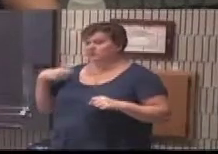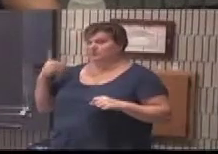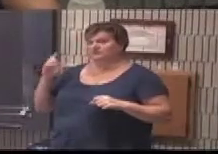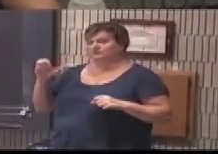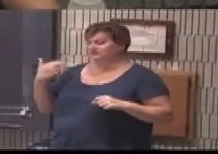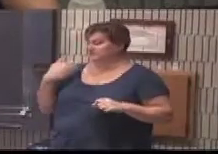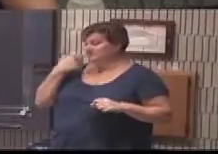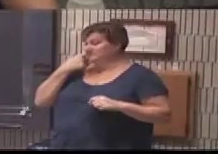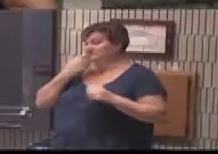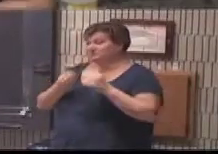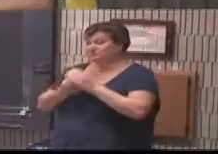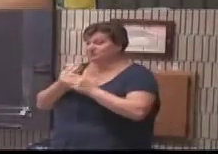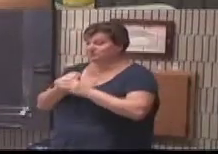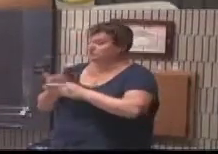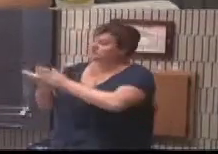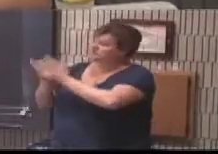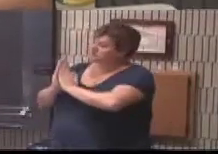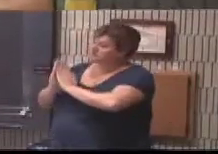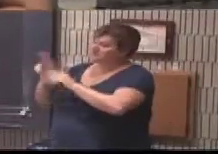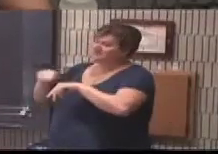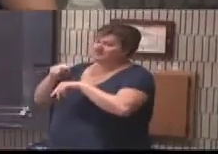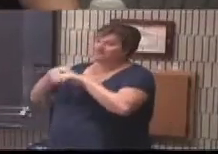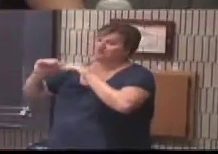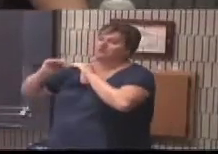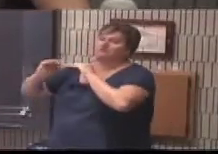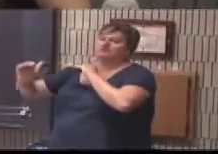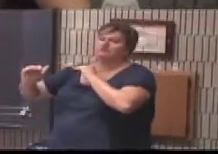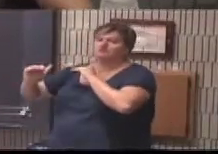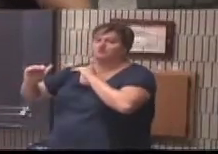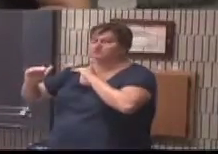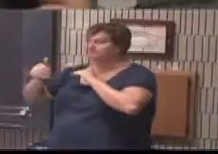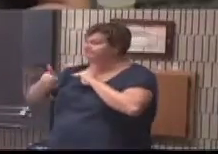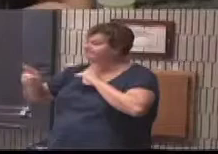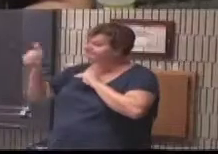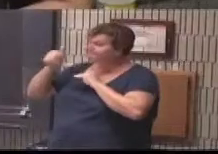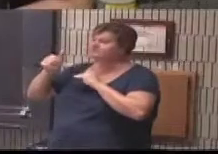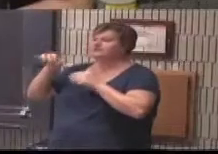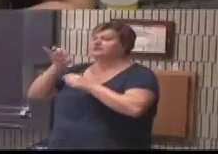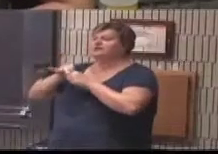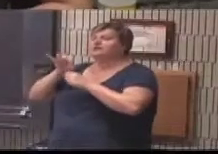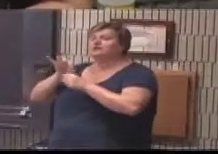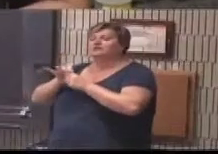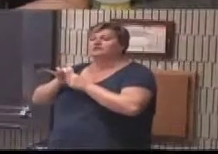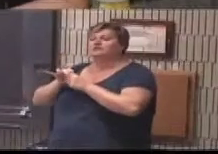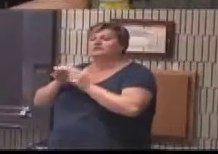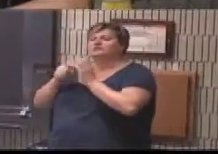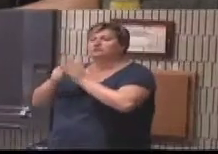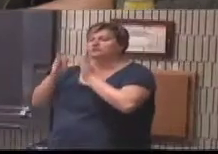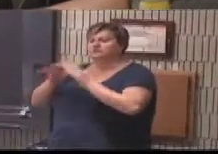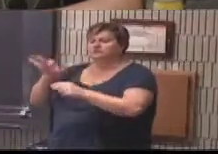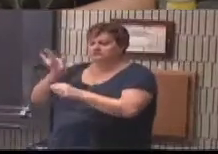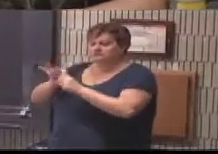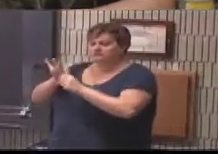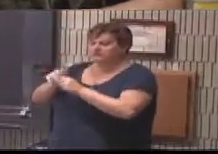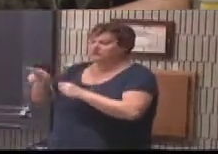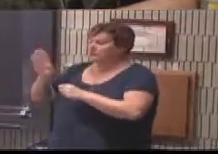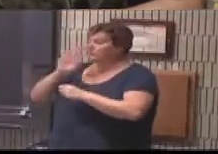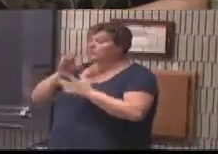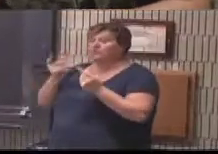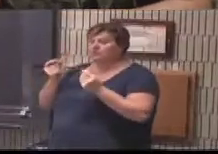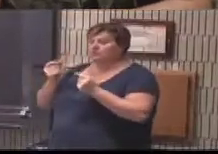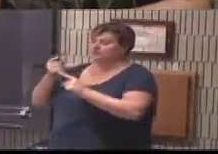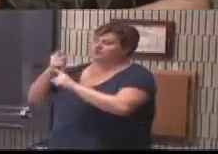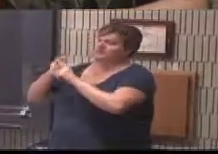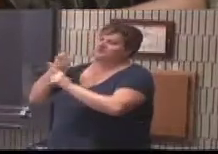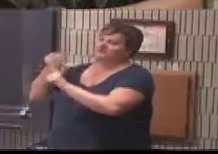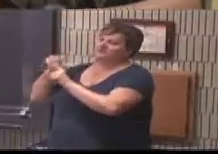past spring, also asking at the national level for our elected representatives to vote on things that would positively impact people